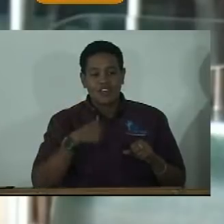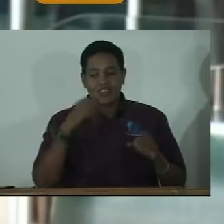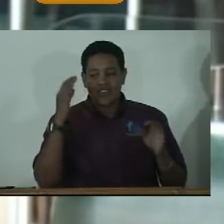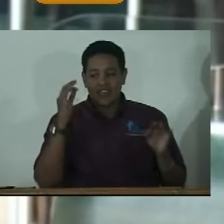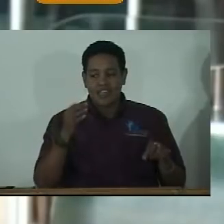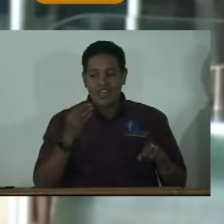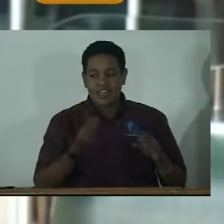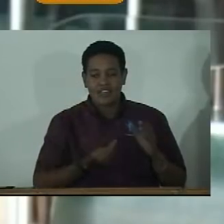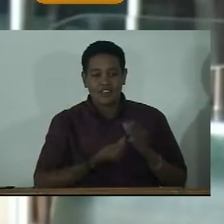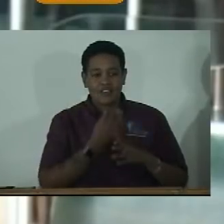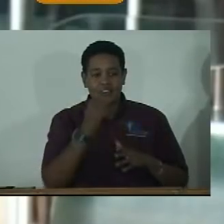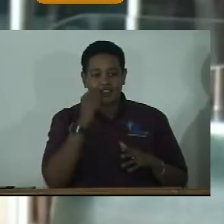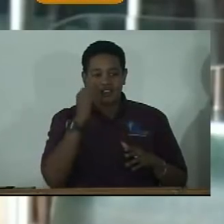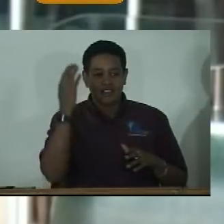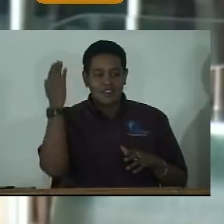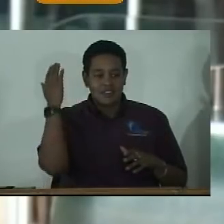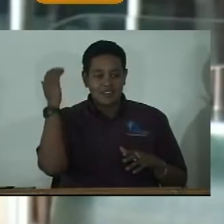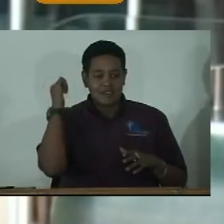in the backyard.